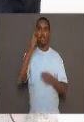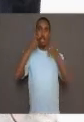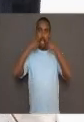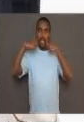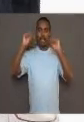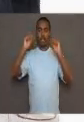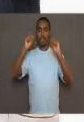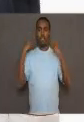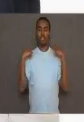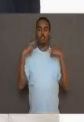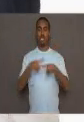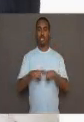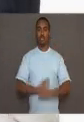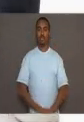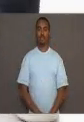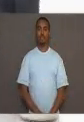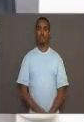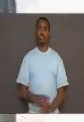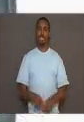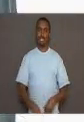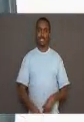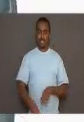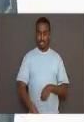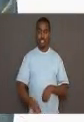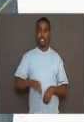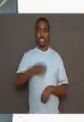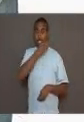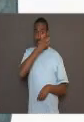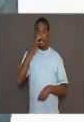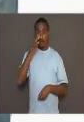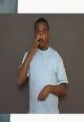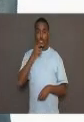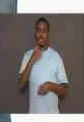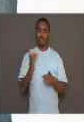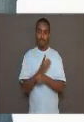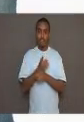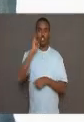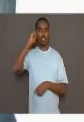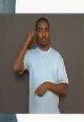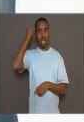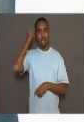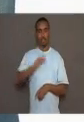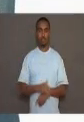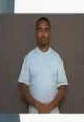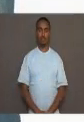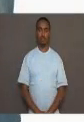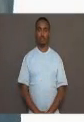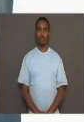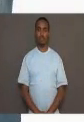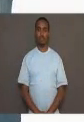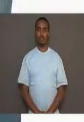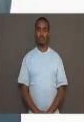and Spain. The zip is manufactured in Japan. The